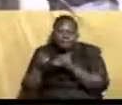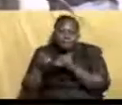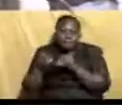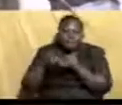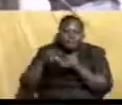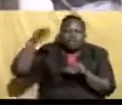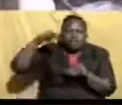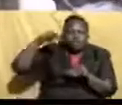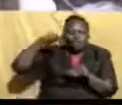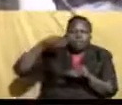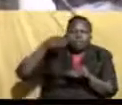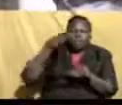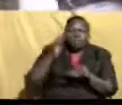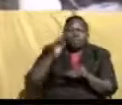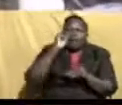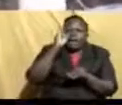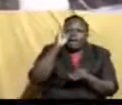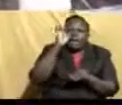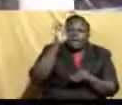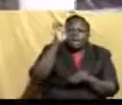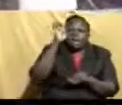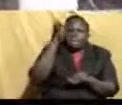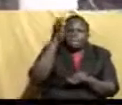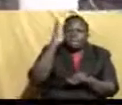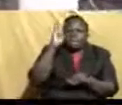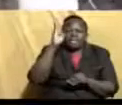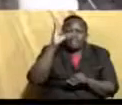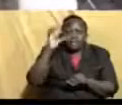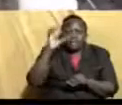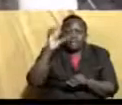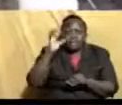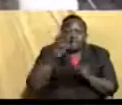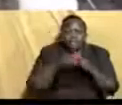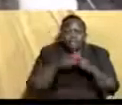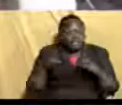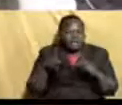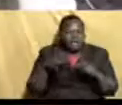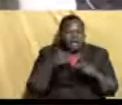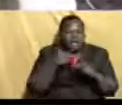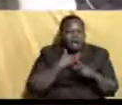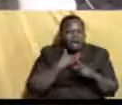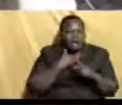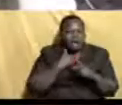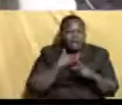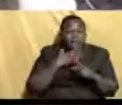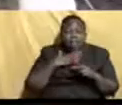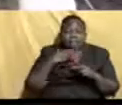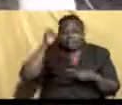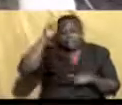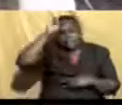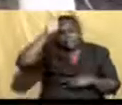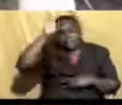of IBC, because I initially had ignored it, but I was surprised that